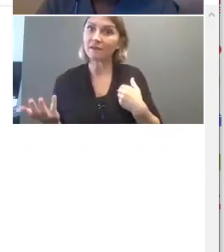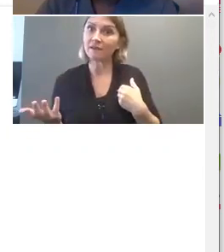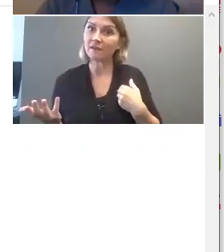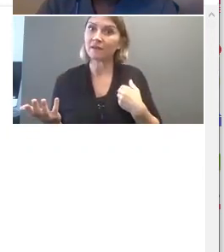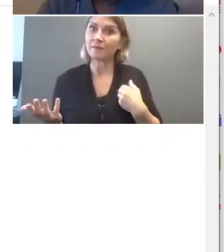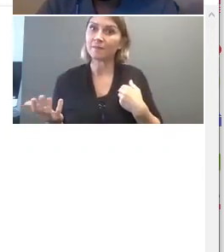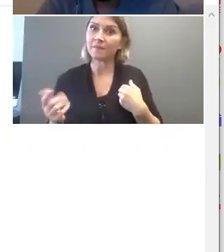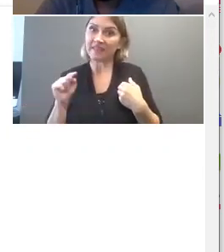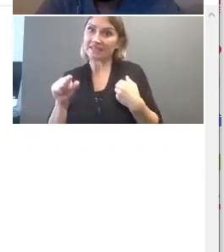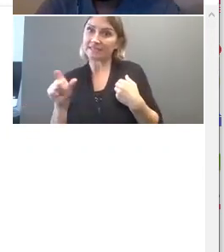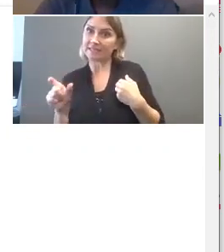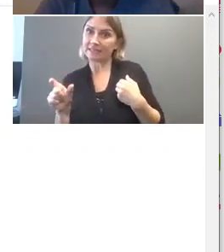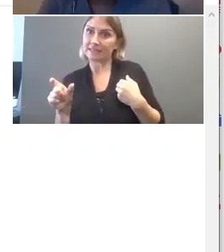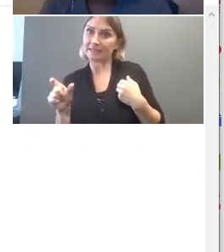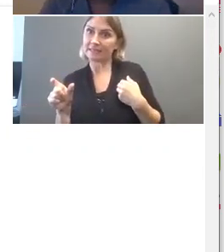this